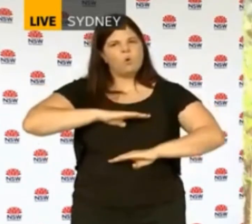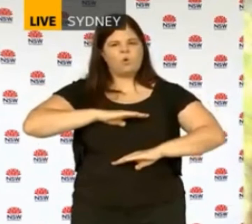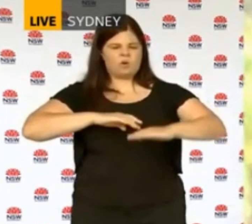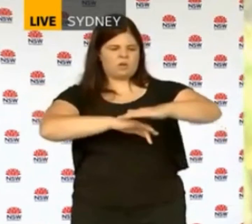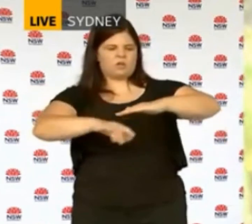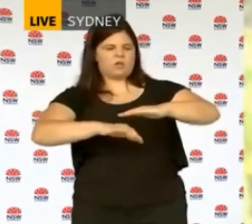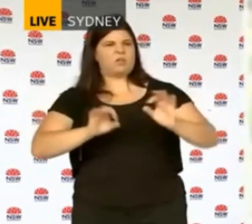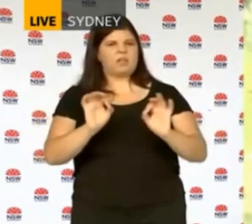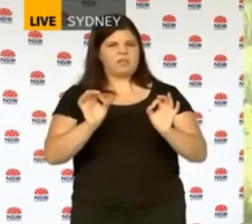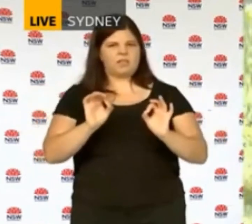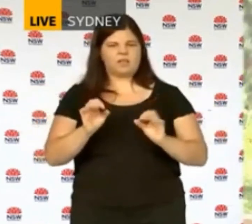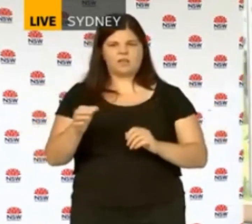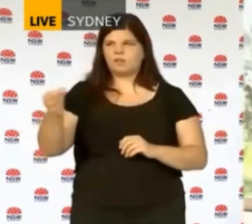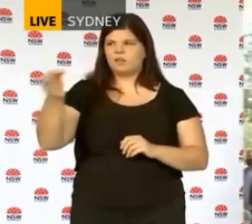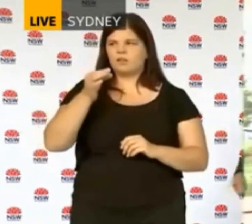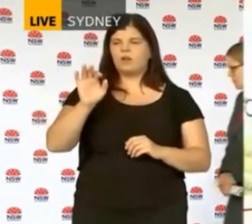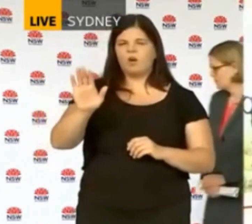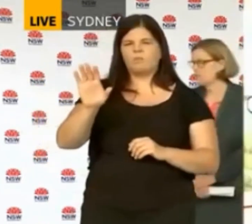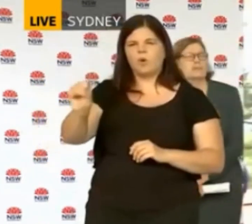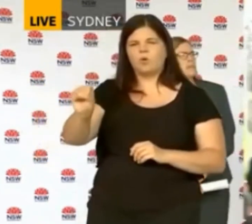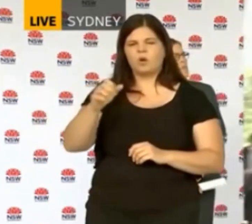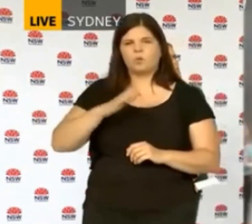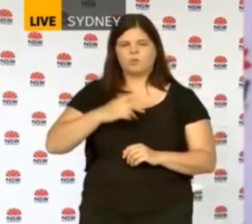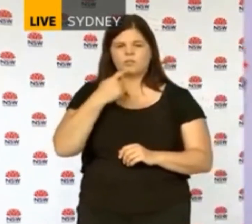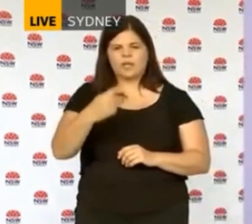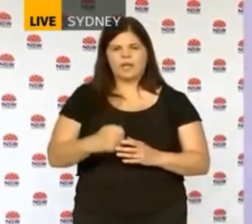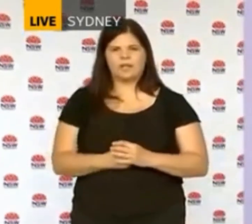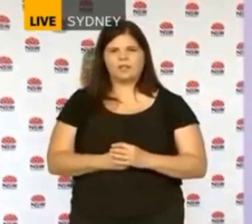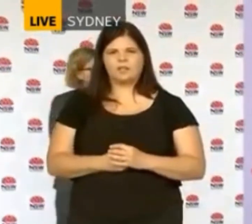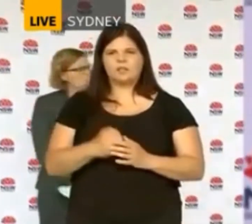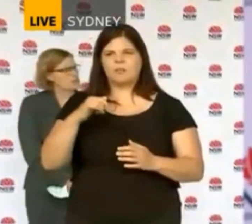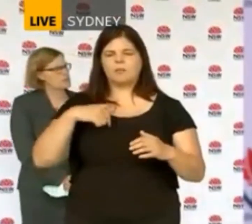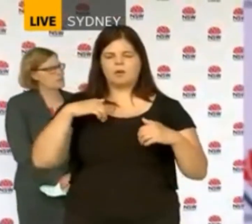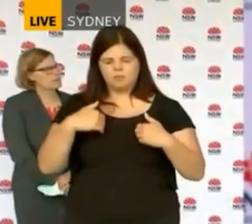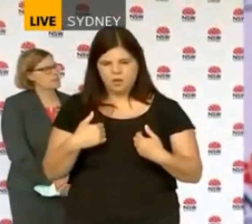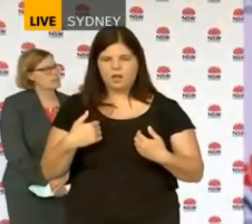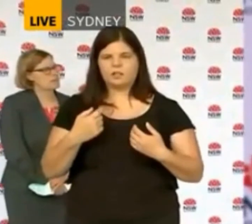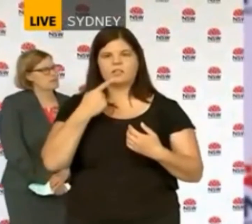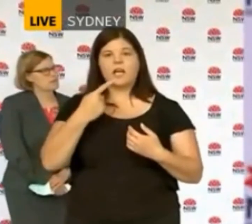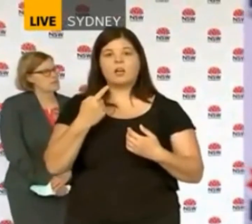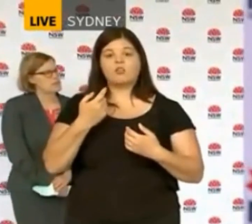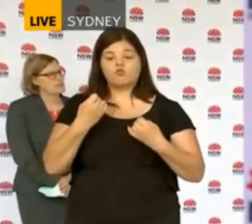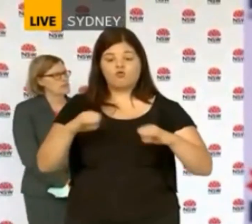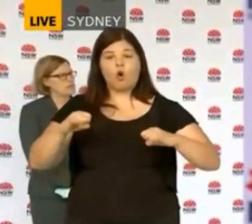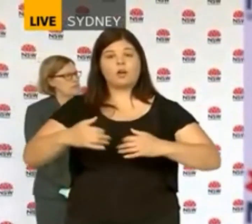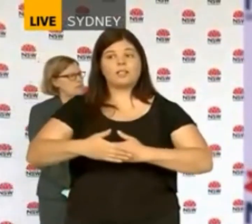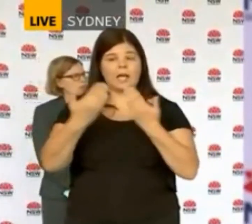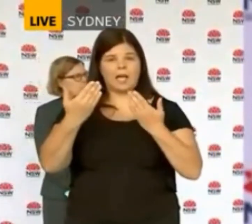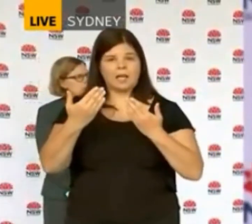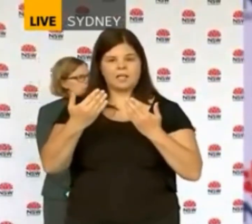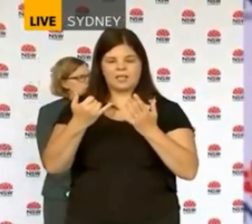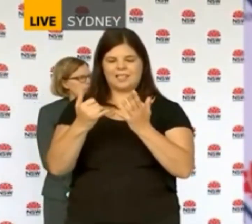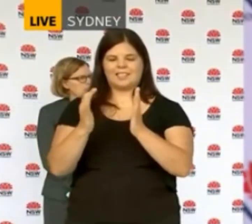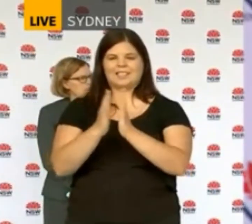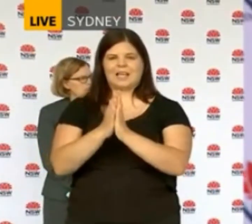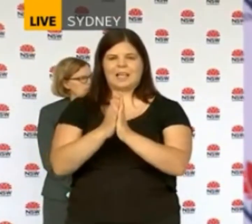can I just say something there? It was pointed out to me that perhaps I'm a little too tired. I got my dates wrong. It is definitely